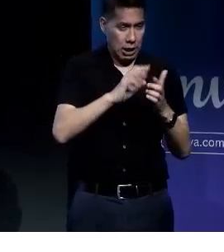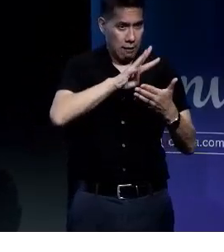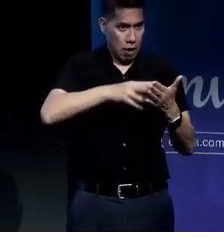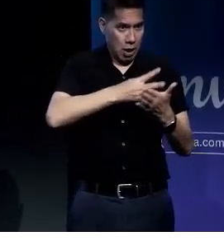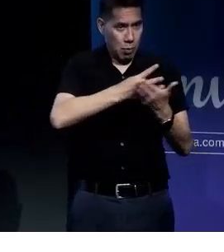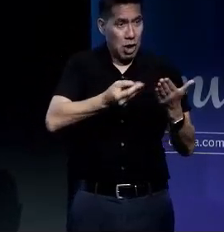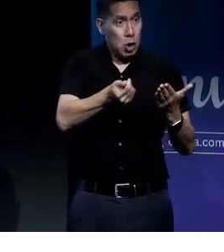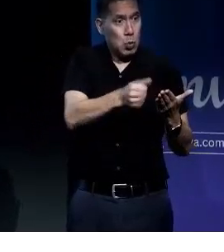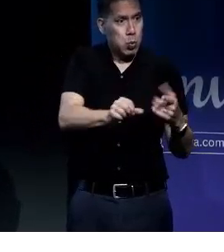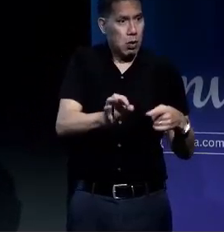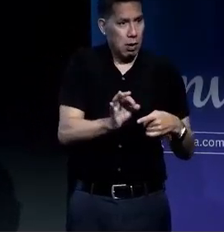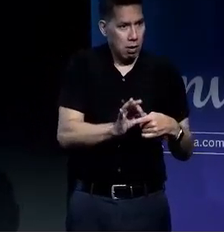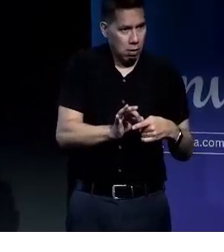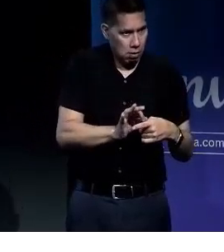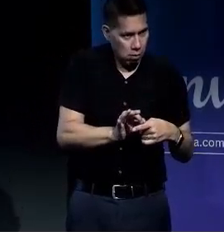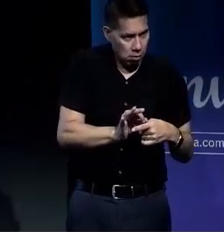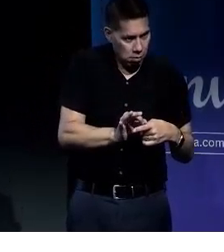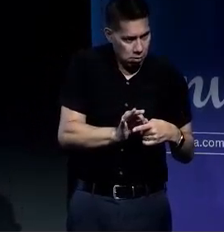uses colour,